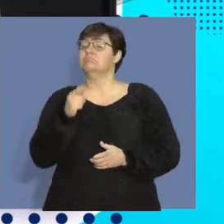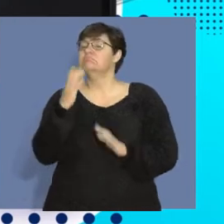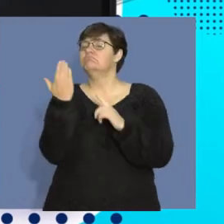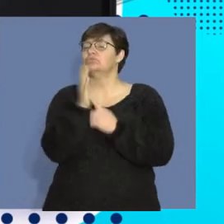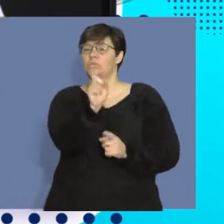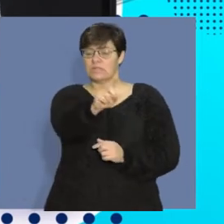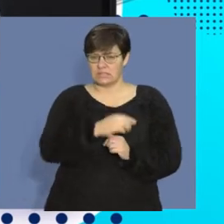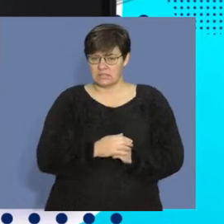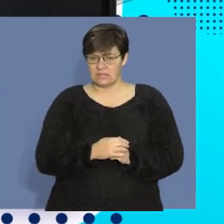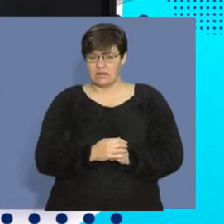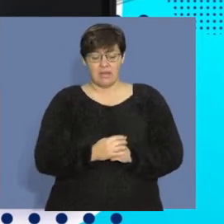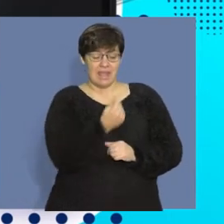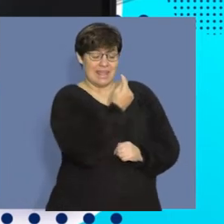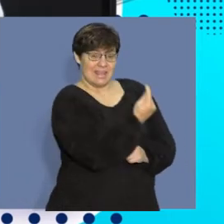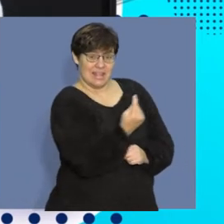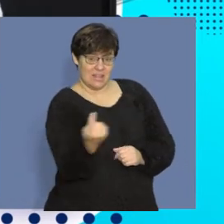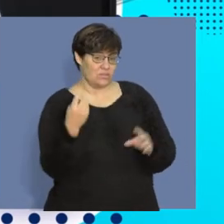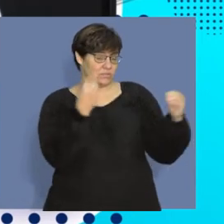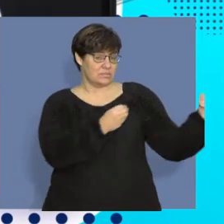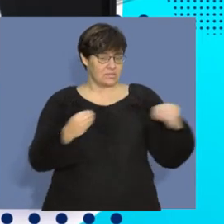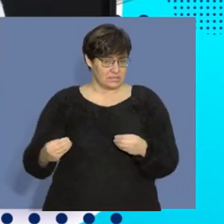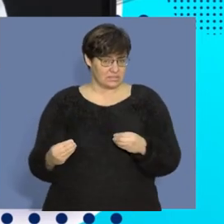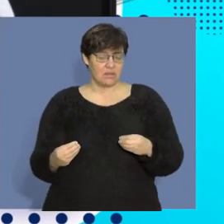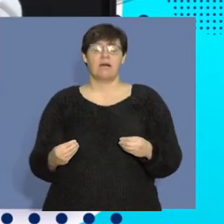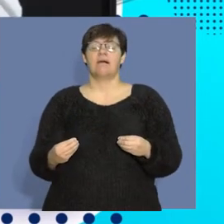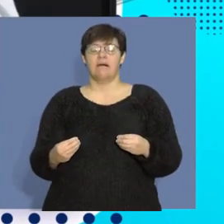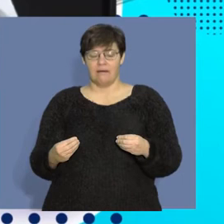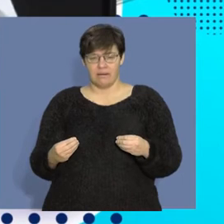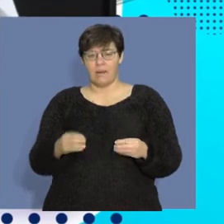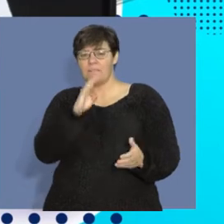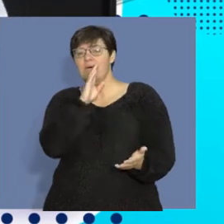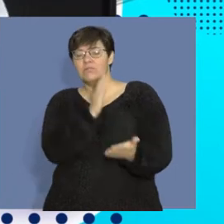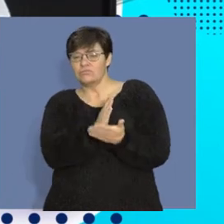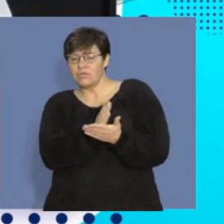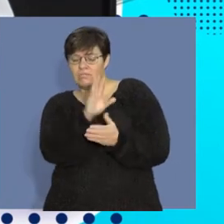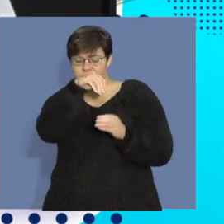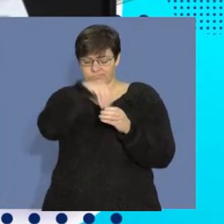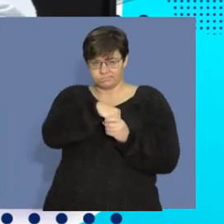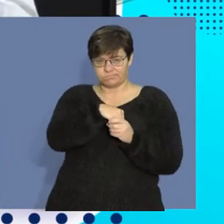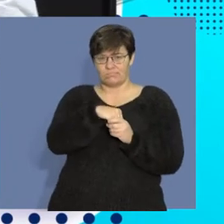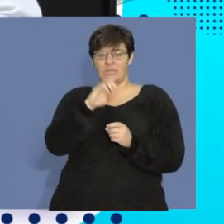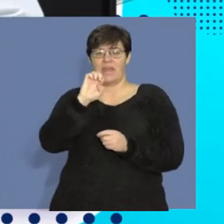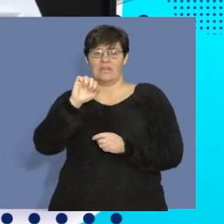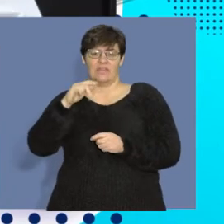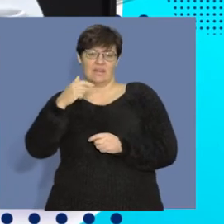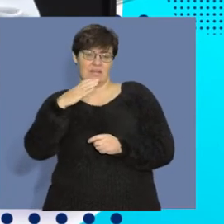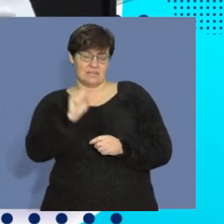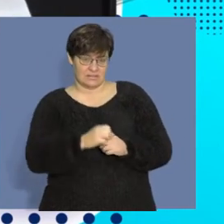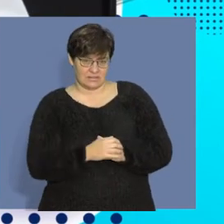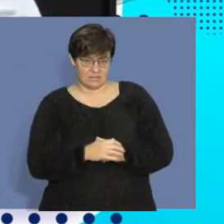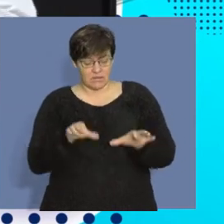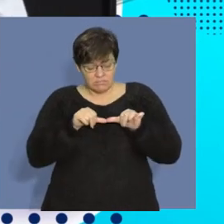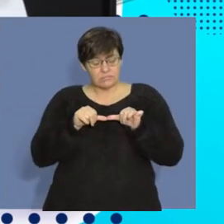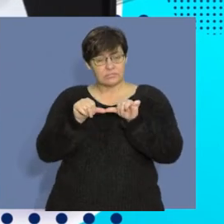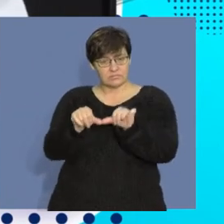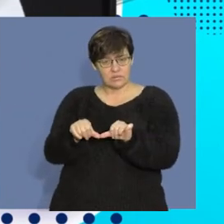is important for every business to make sure that they have ethics in place. Right? But as we go on, you will